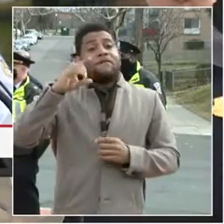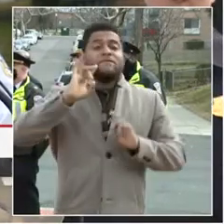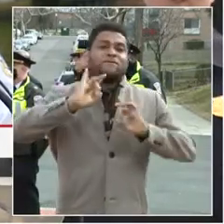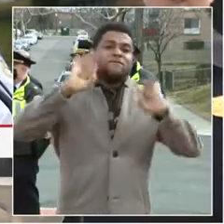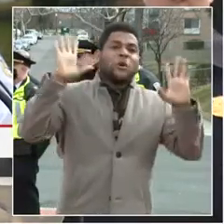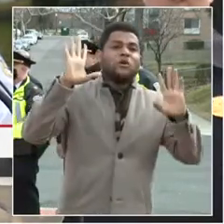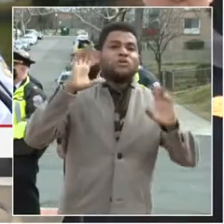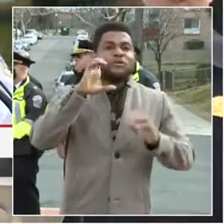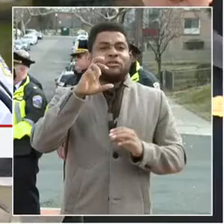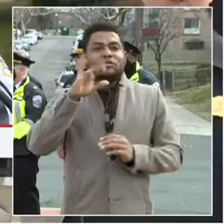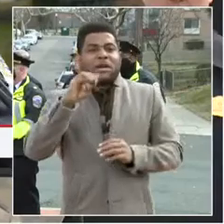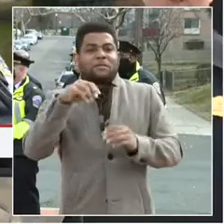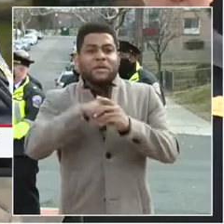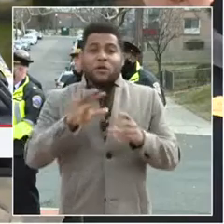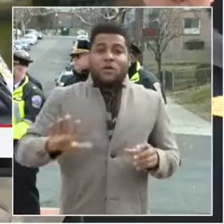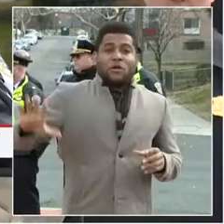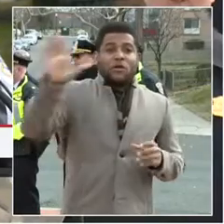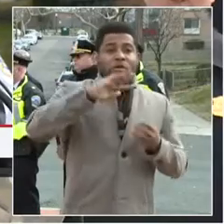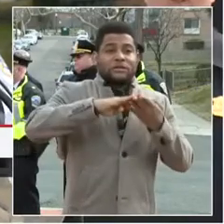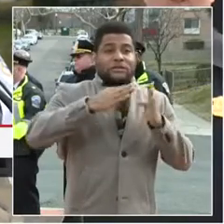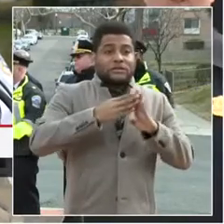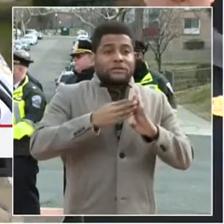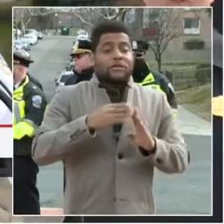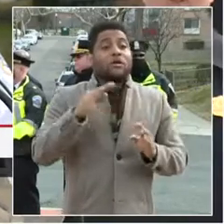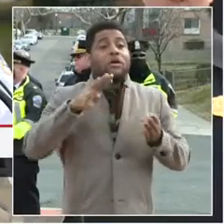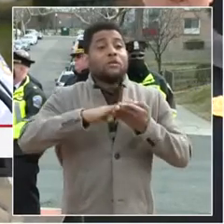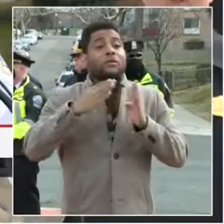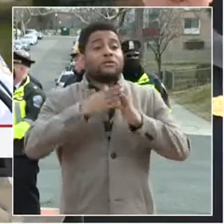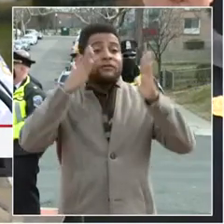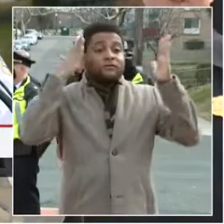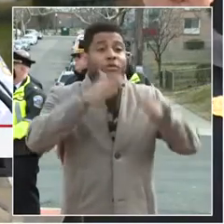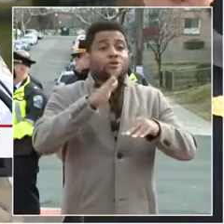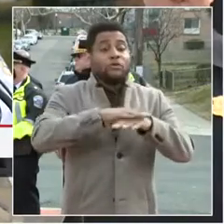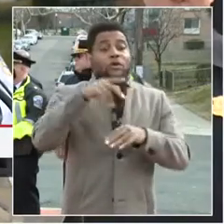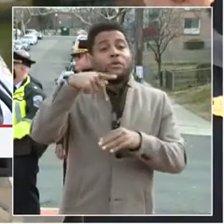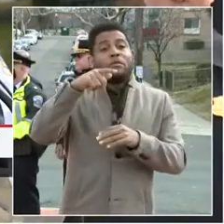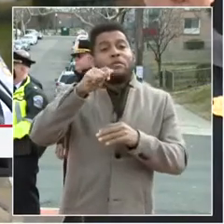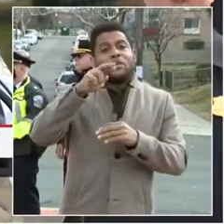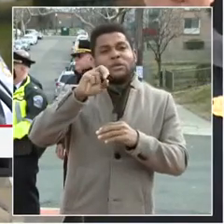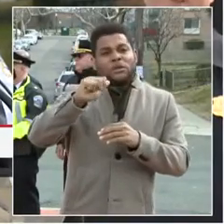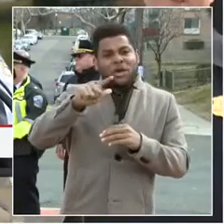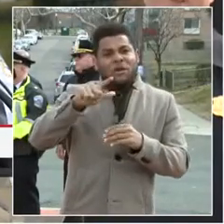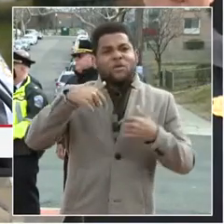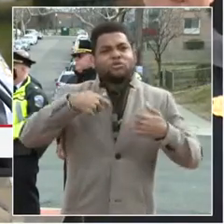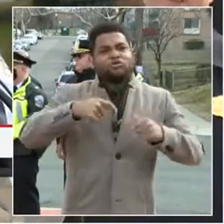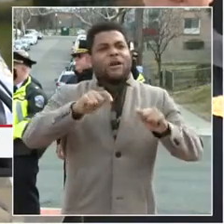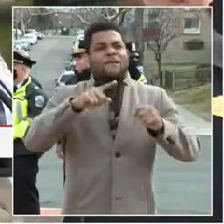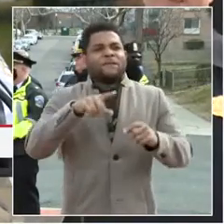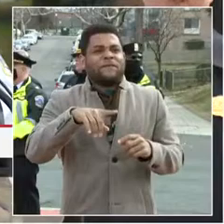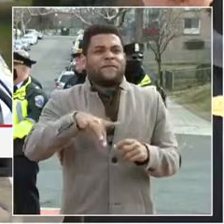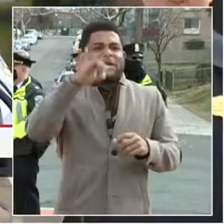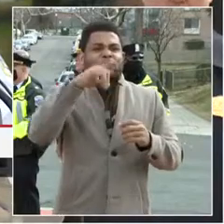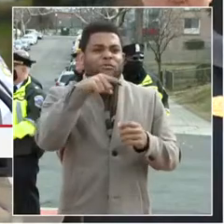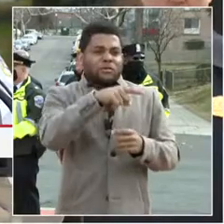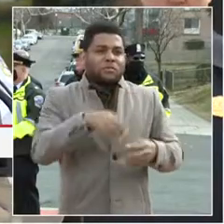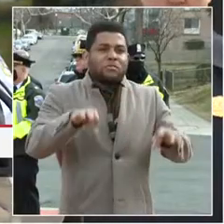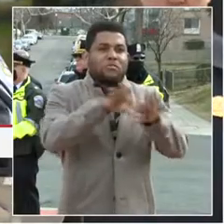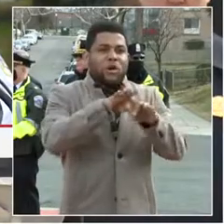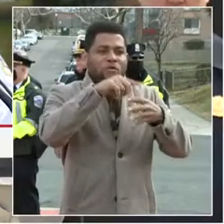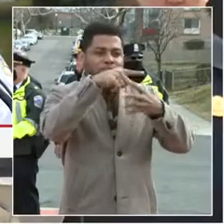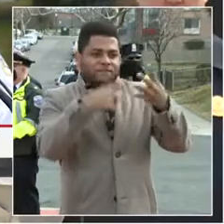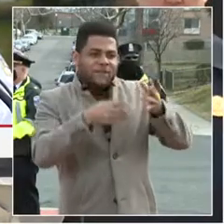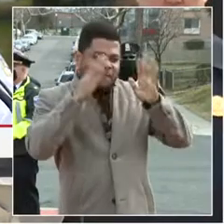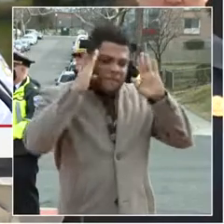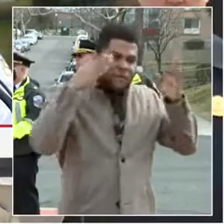city. The Community Focused Patrol Unit are focused on addressing acute issues. They are flexible and provide impactful community